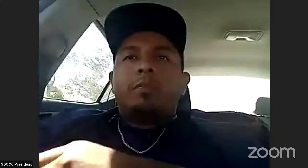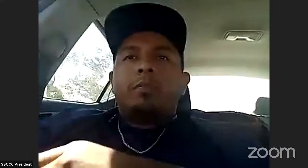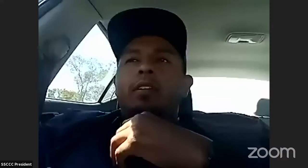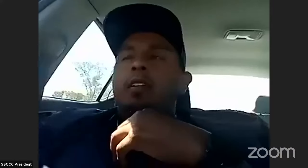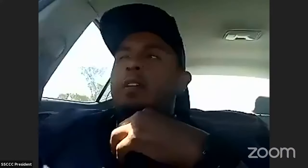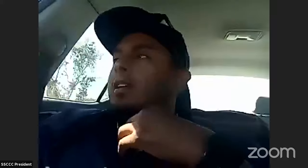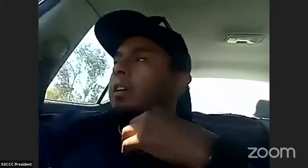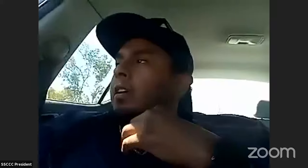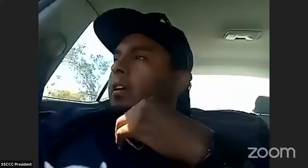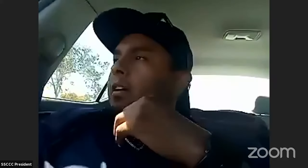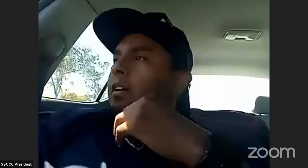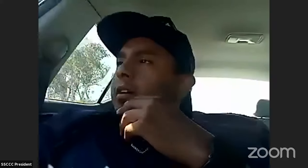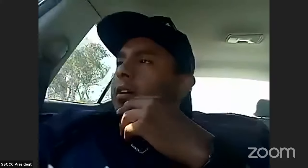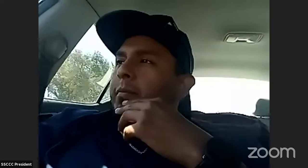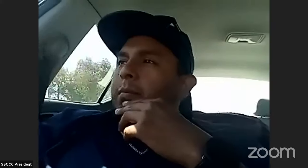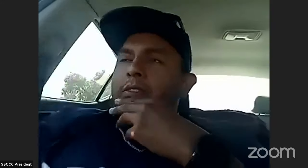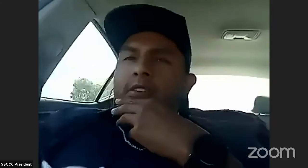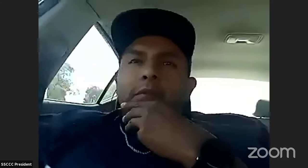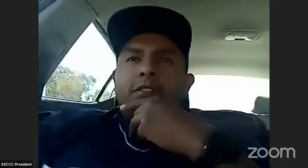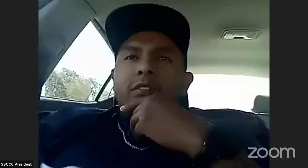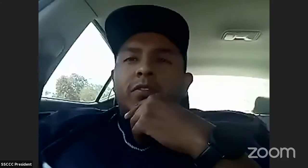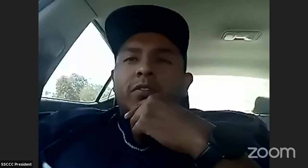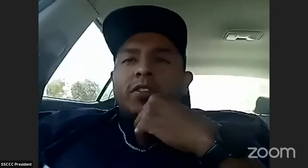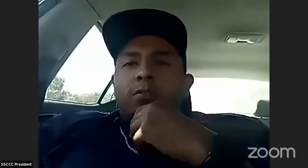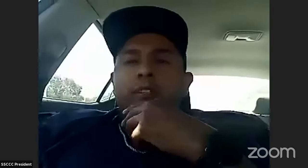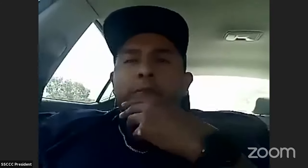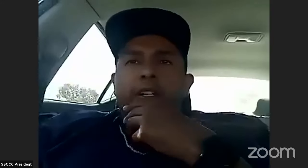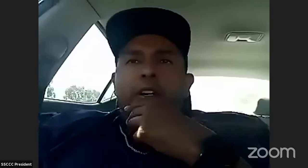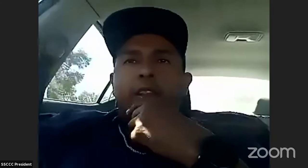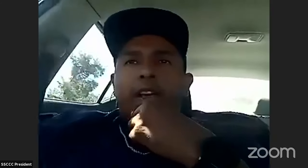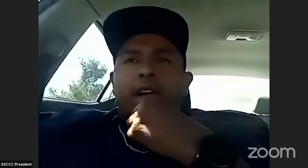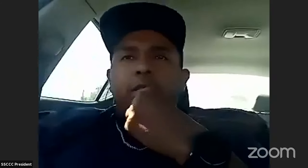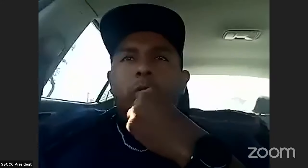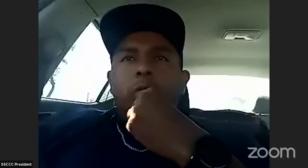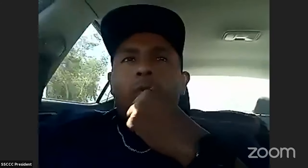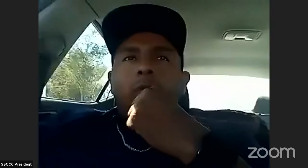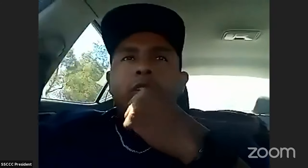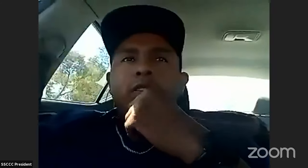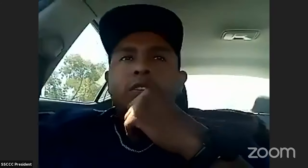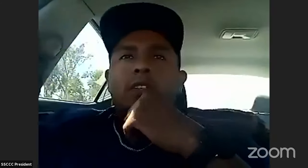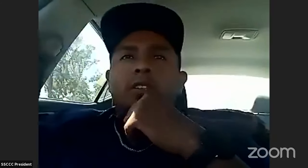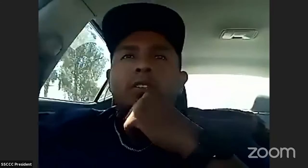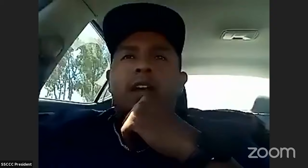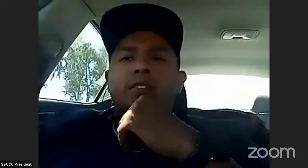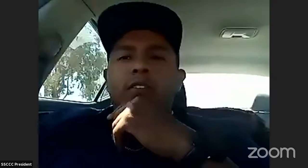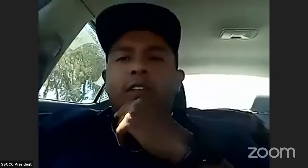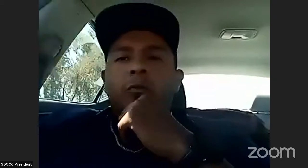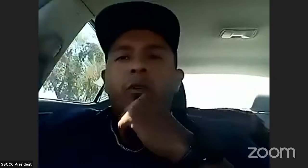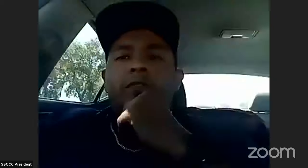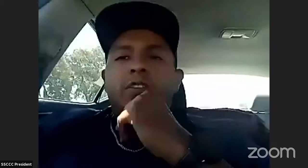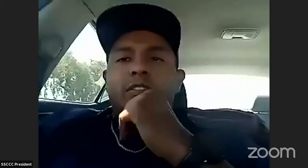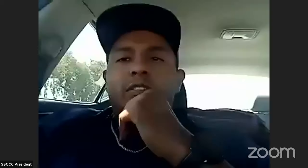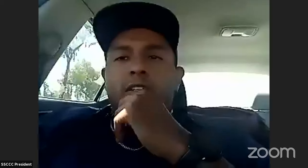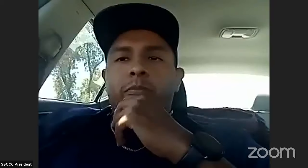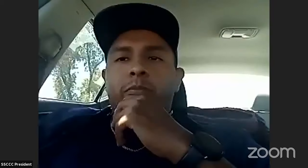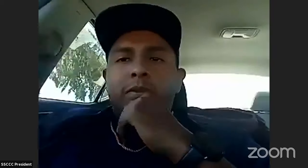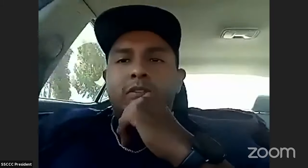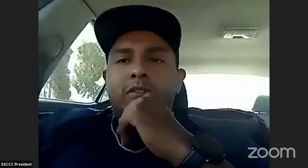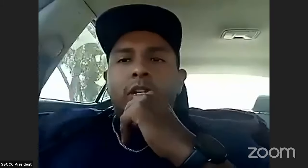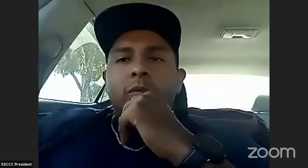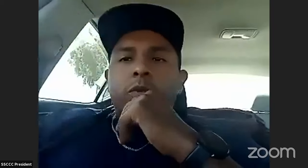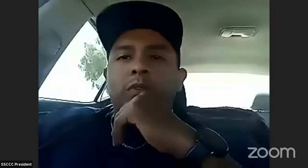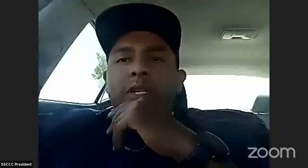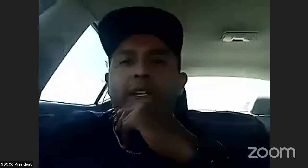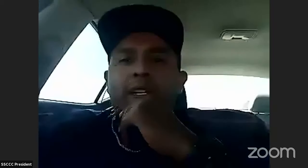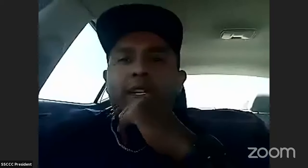Dr. Buckley, and because library services are going to be online, what is the status of like reference textbooks?